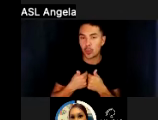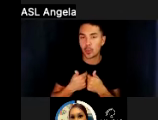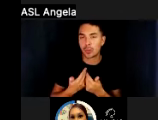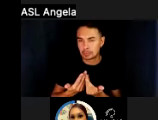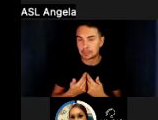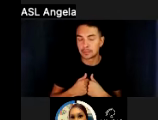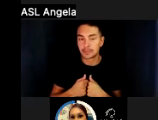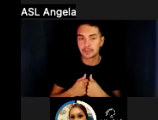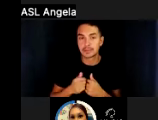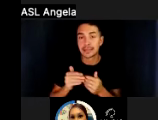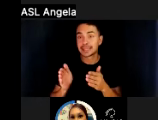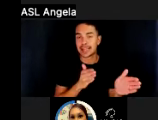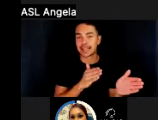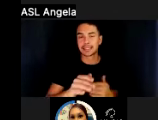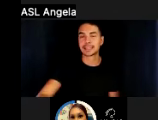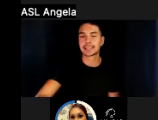Next slide.